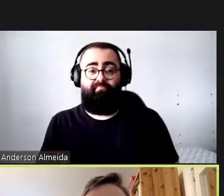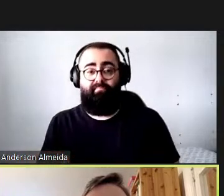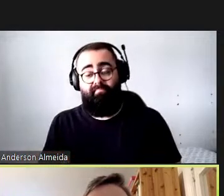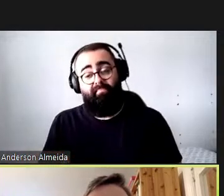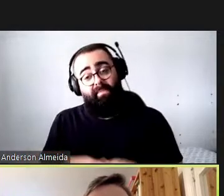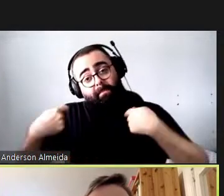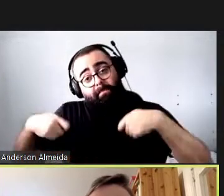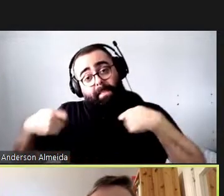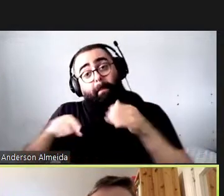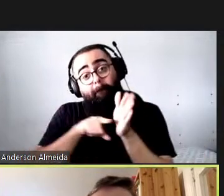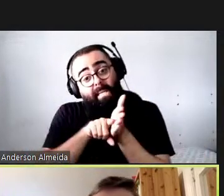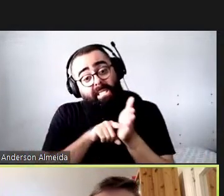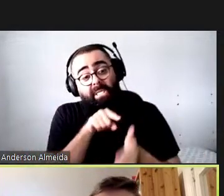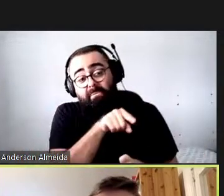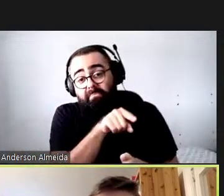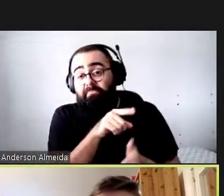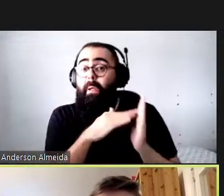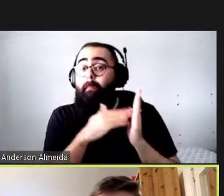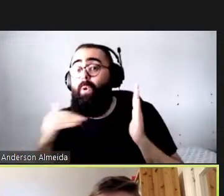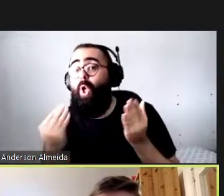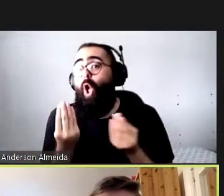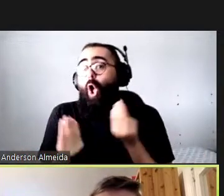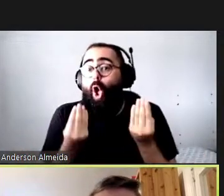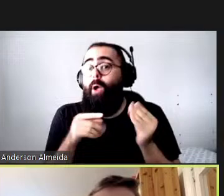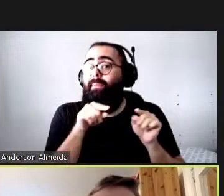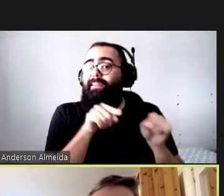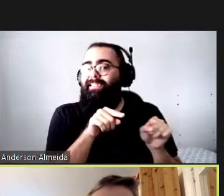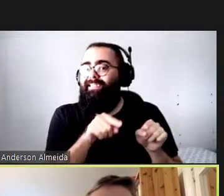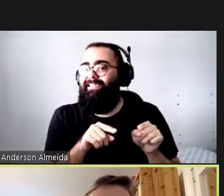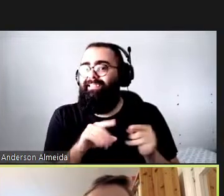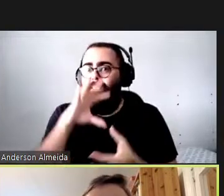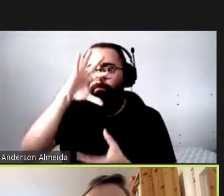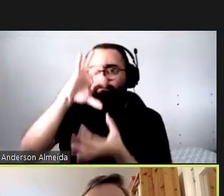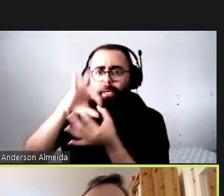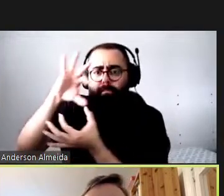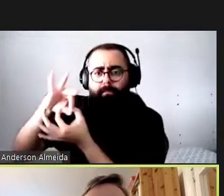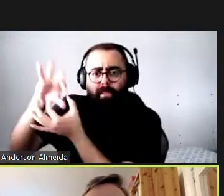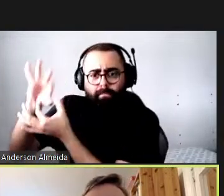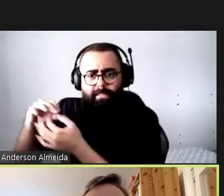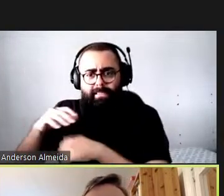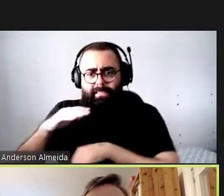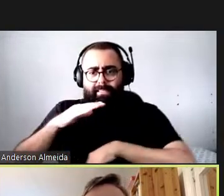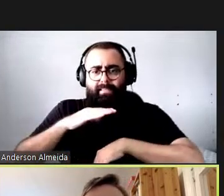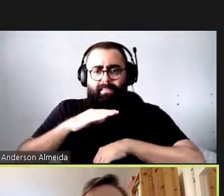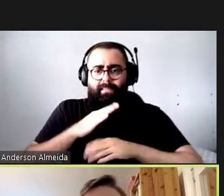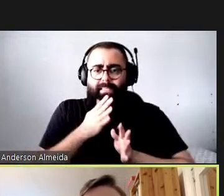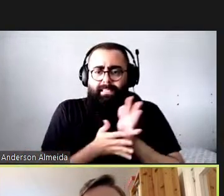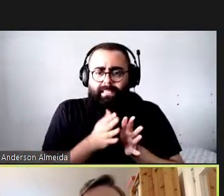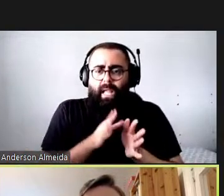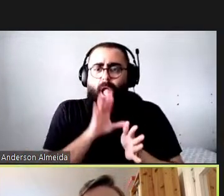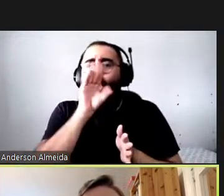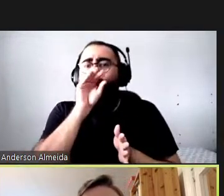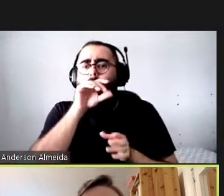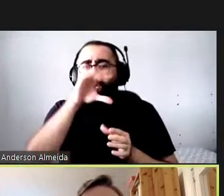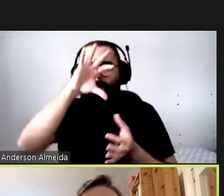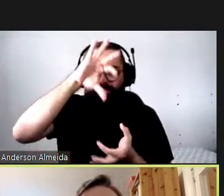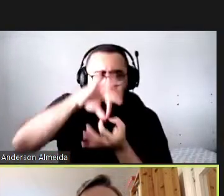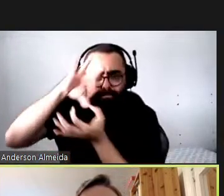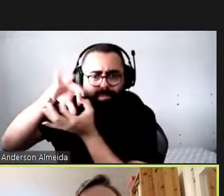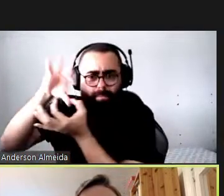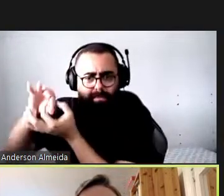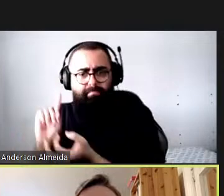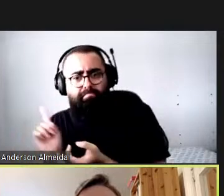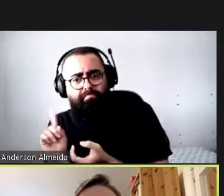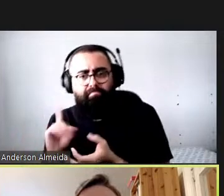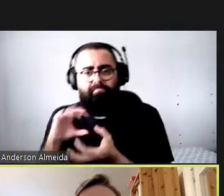And if we have, especially if we look at that population, we can do more systematic